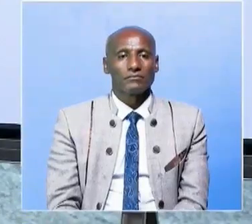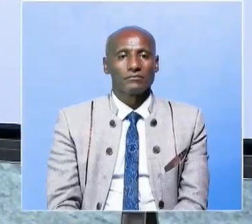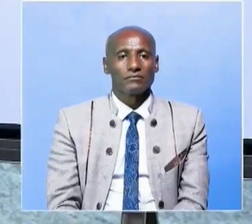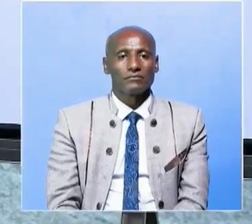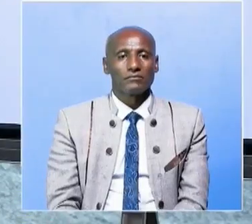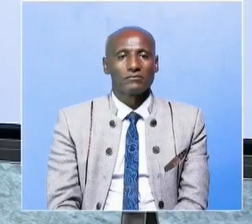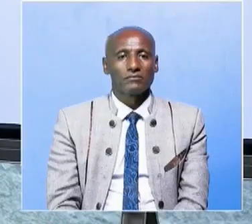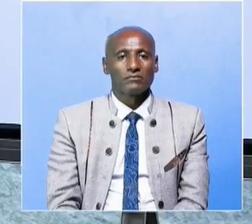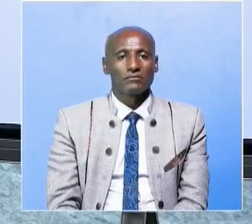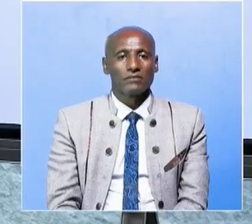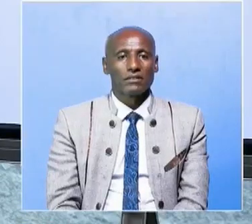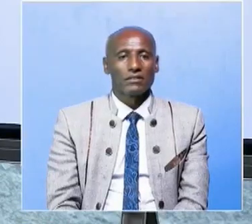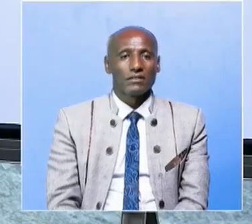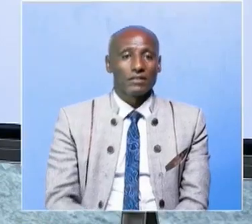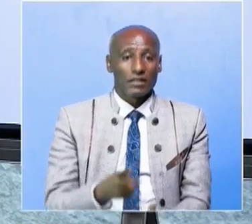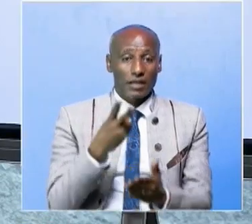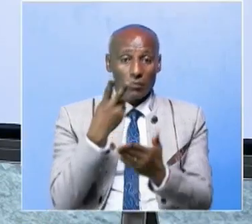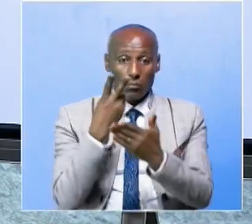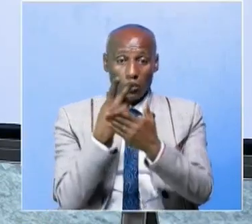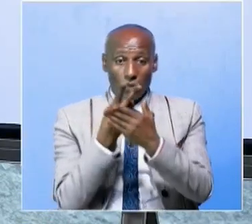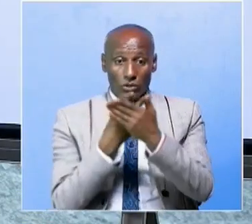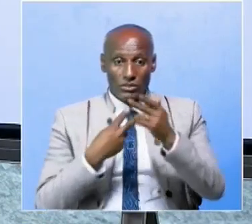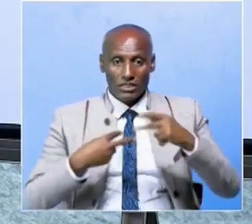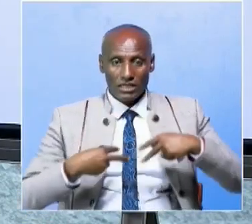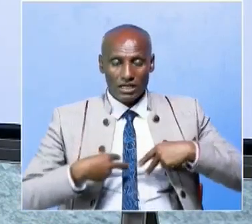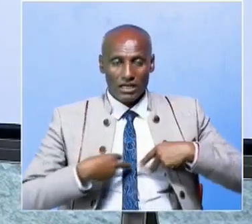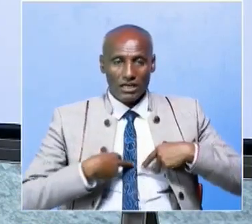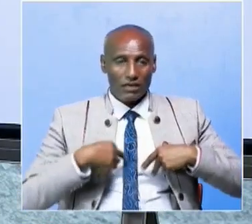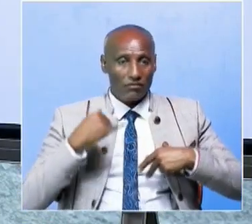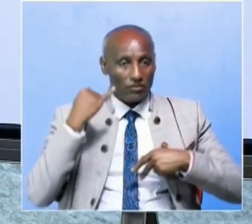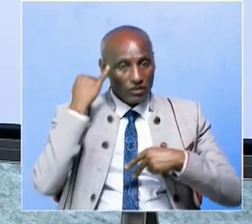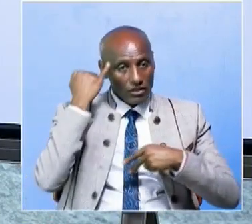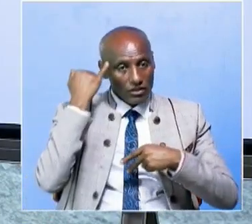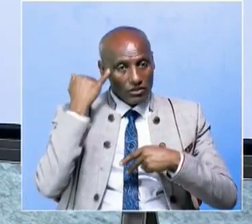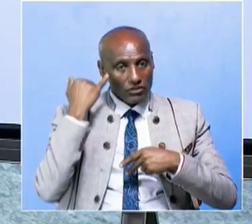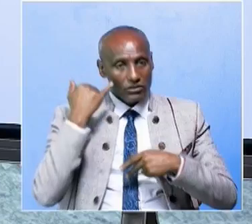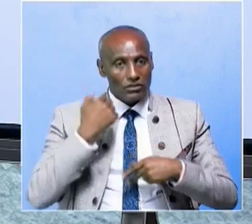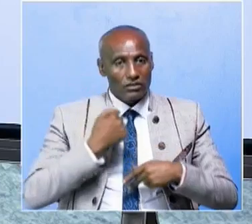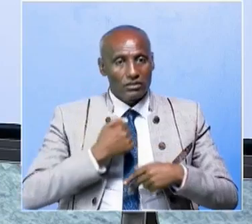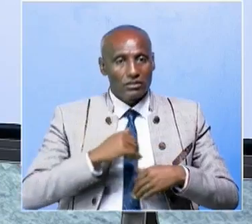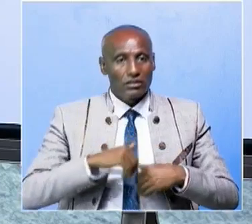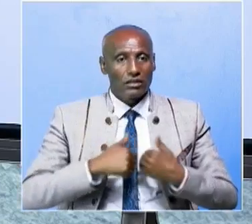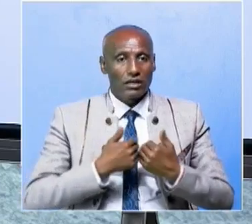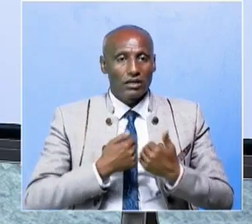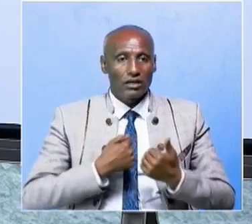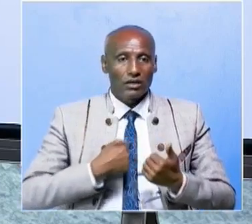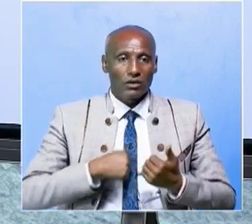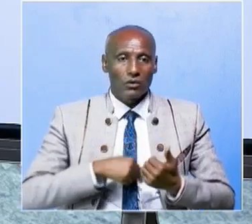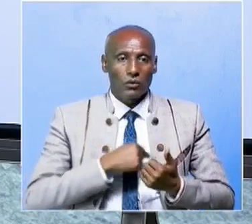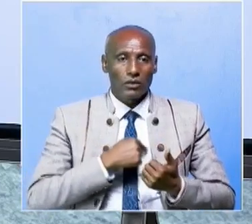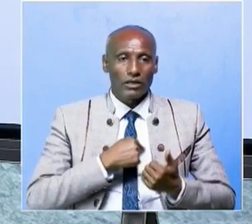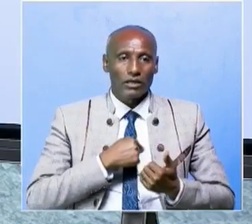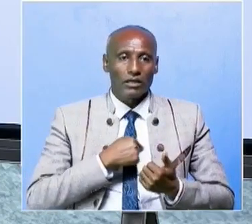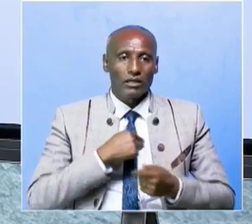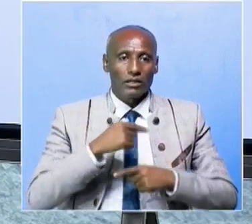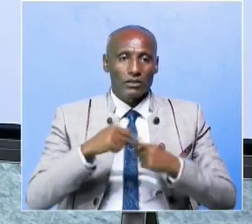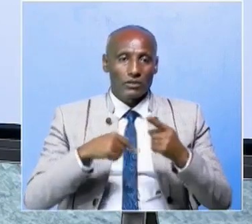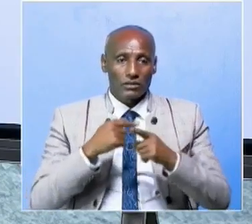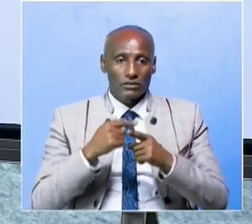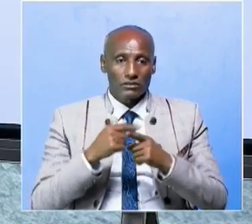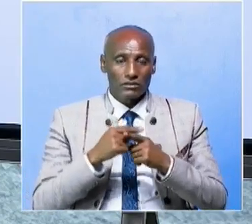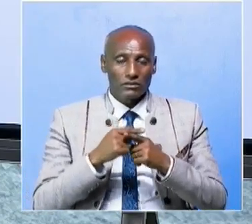So they both have an opinion. How are we going to make them come to a